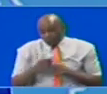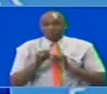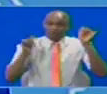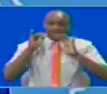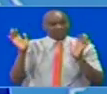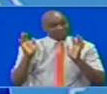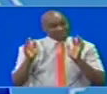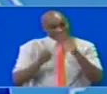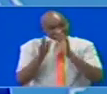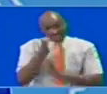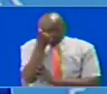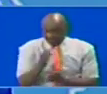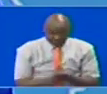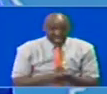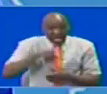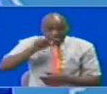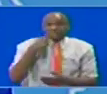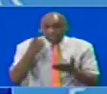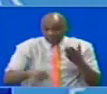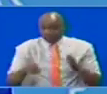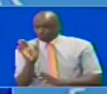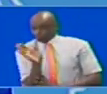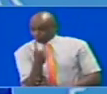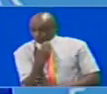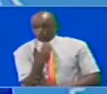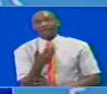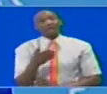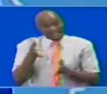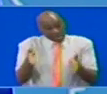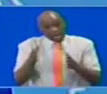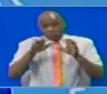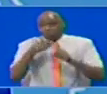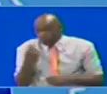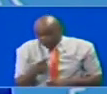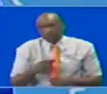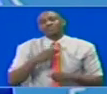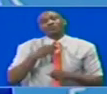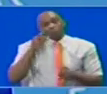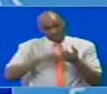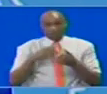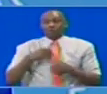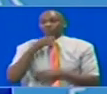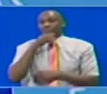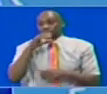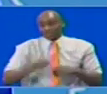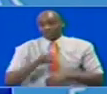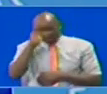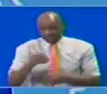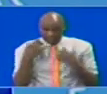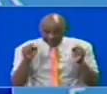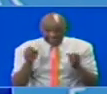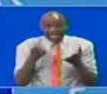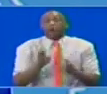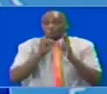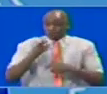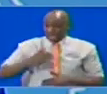not left behind. Amina is hoping to replace outgoing Dlamini Zuma by winning that position. Our reporter Duncan Khaemba is in Addis